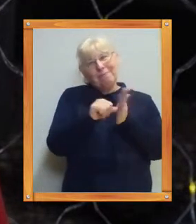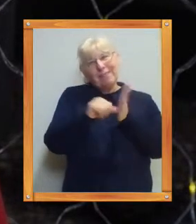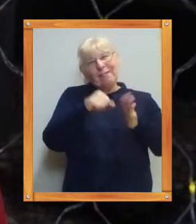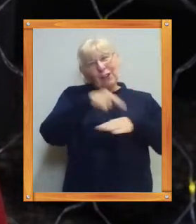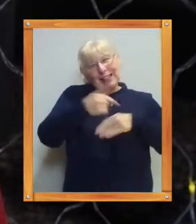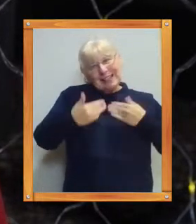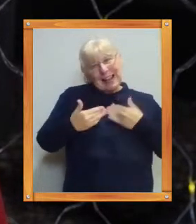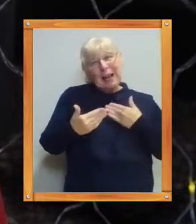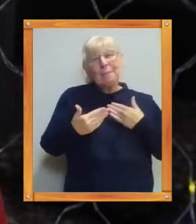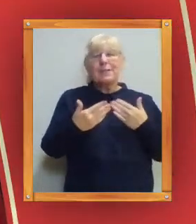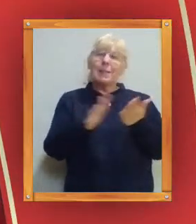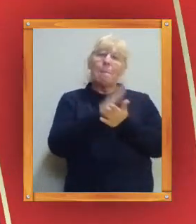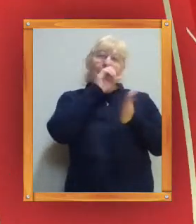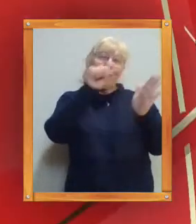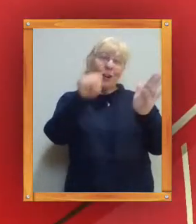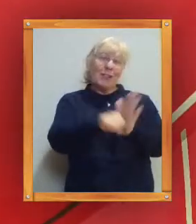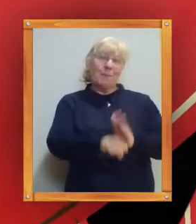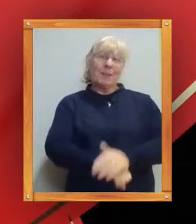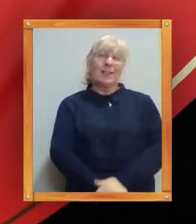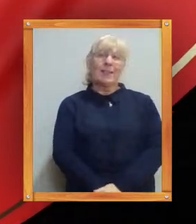Christmas.